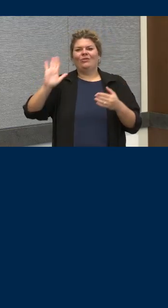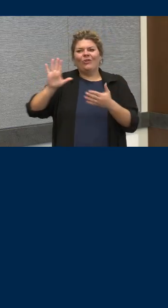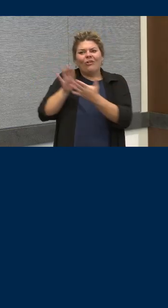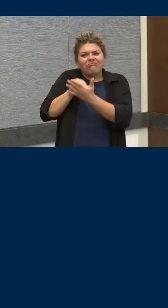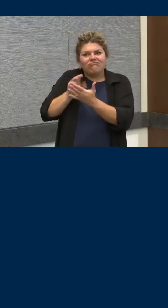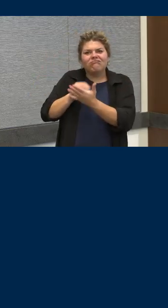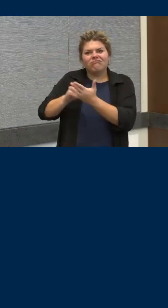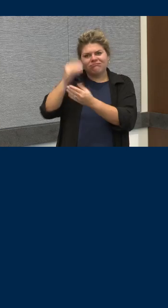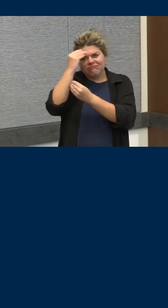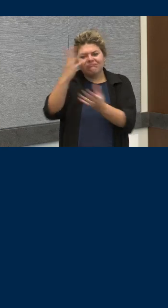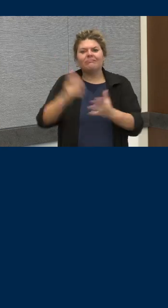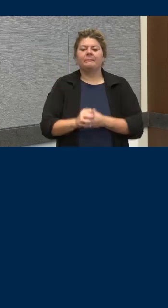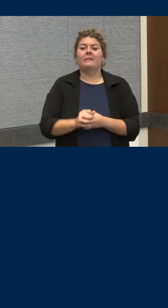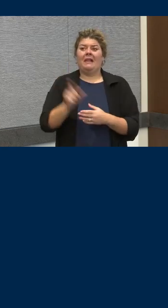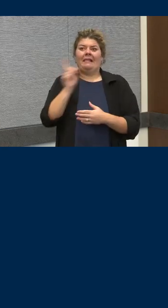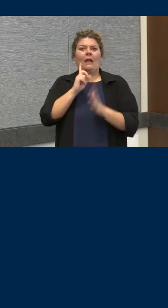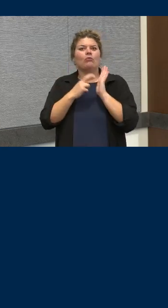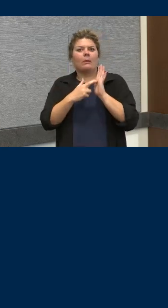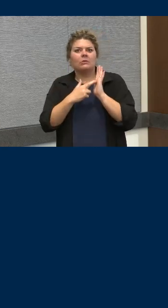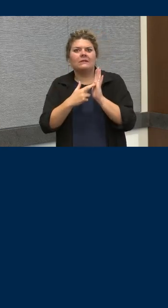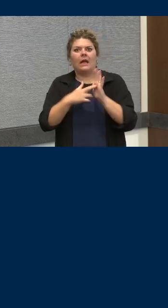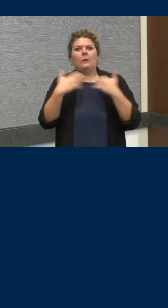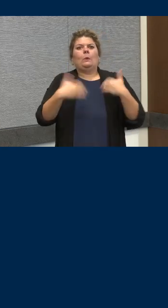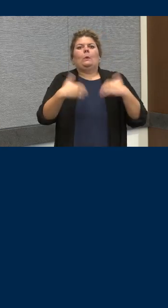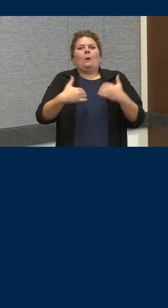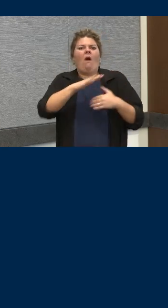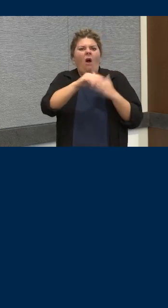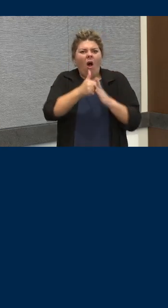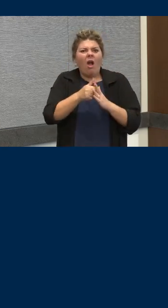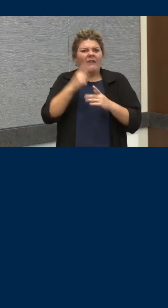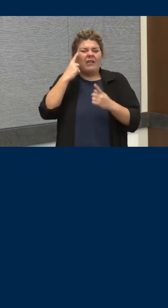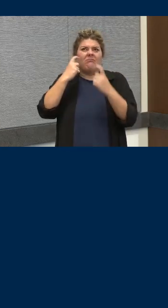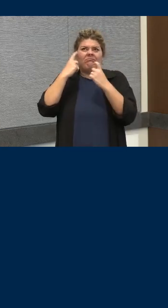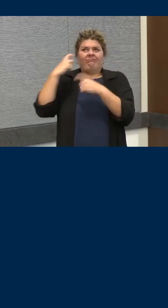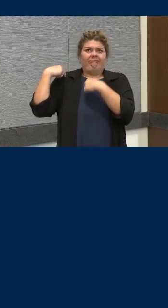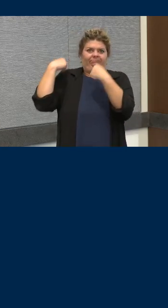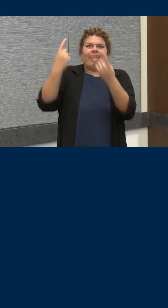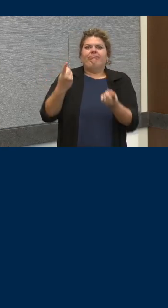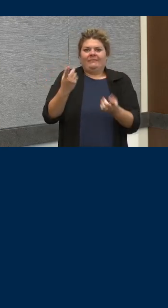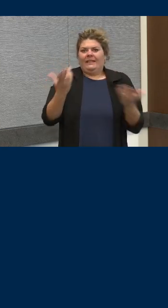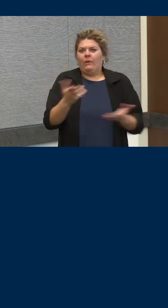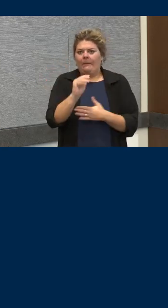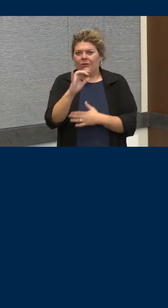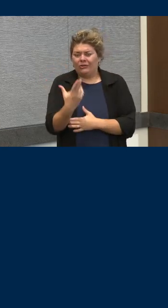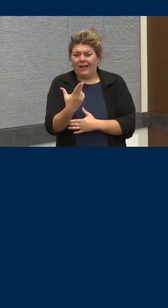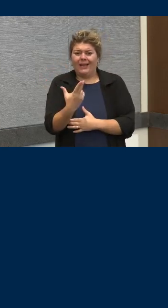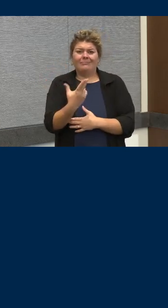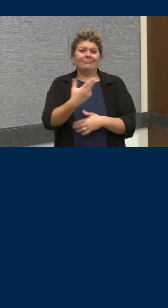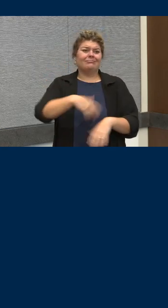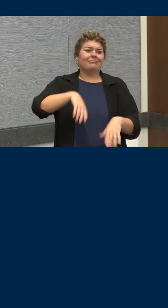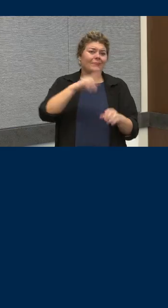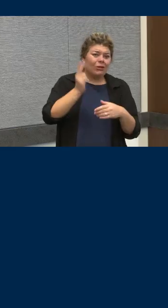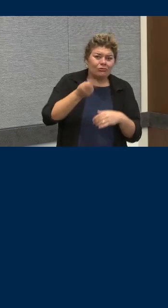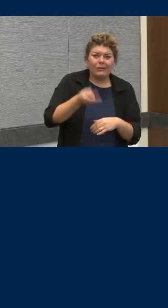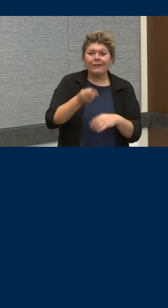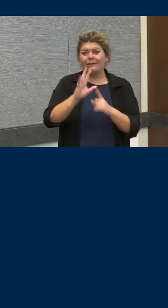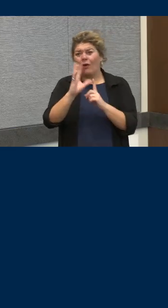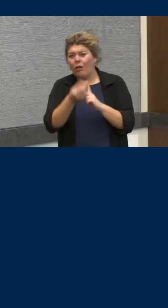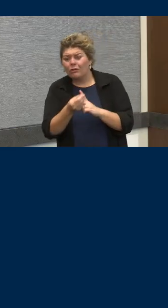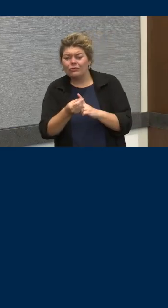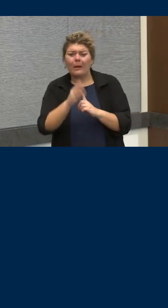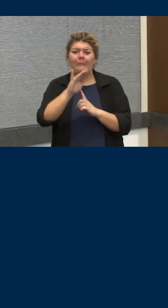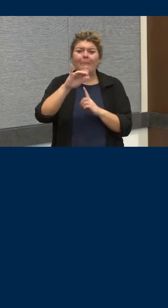represent the breadth of inquiry at Michigan, spanning history and culture, biosciences, and medical